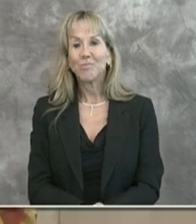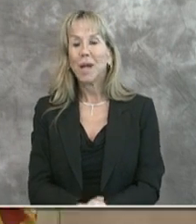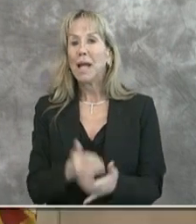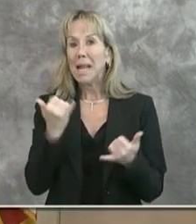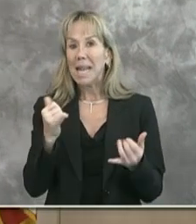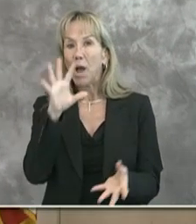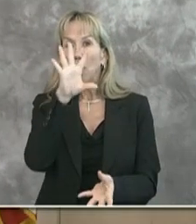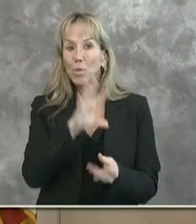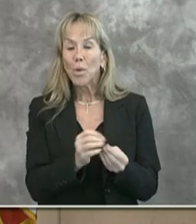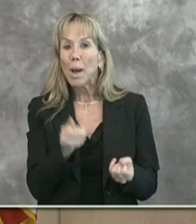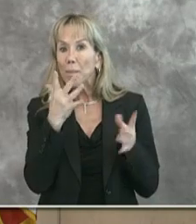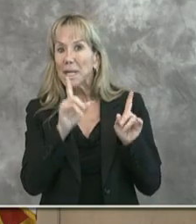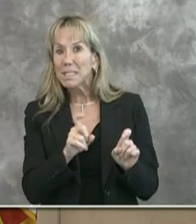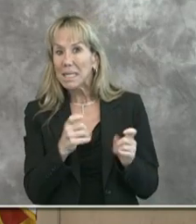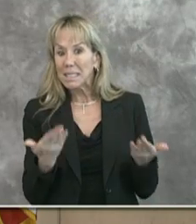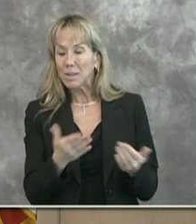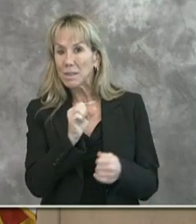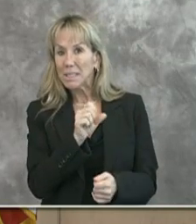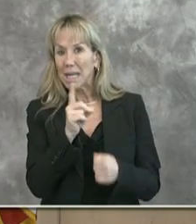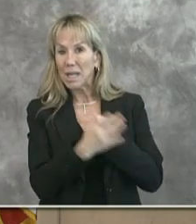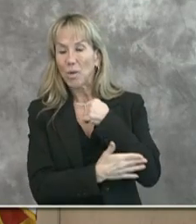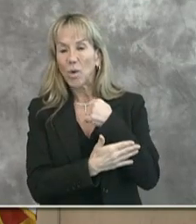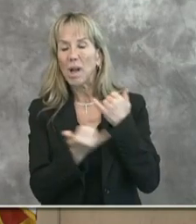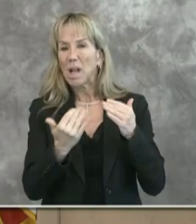brings our total testing over 30,000,